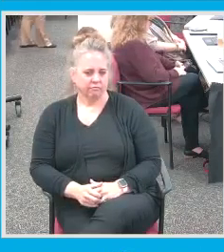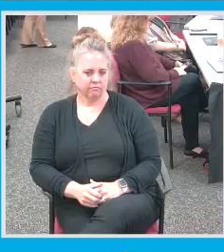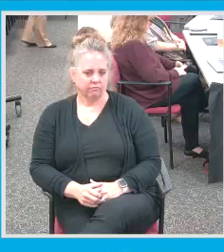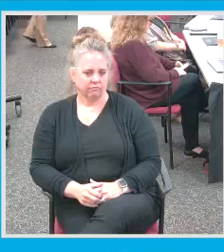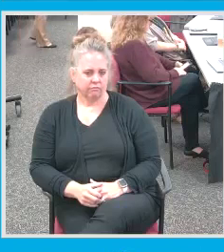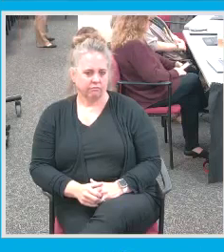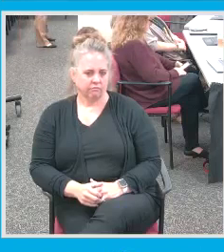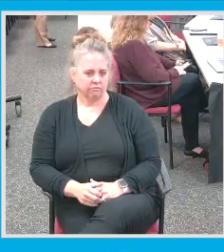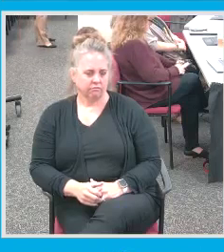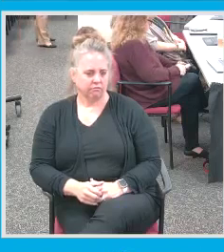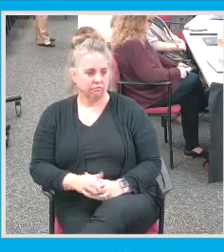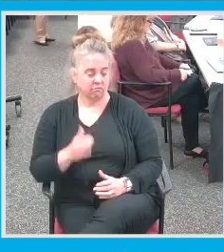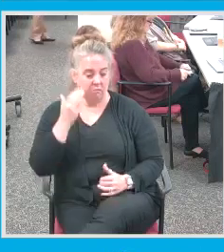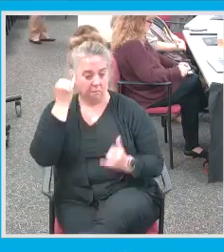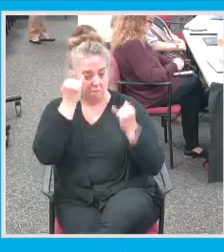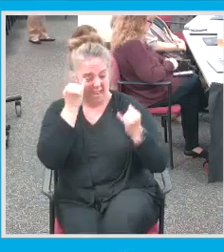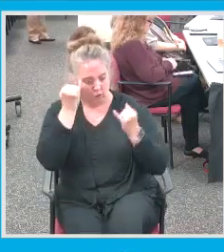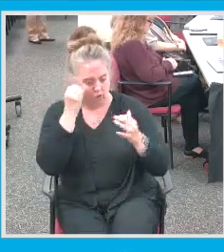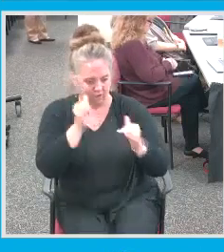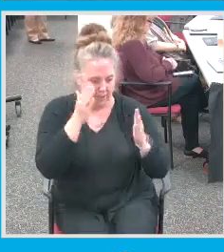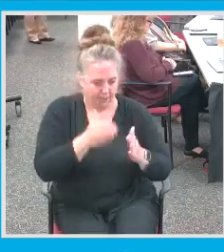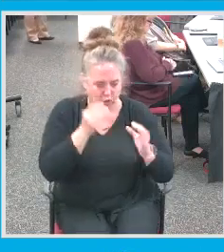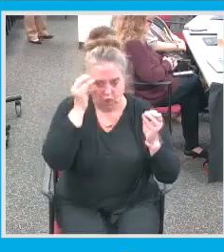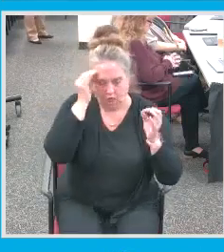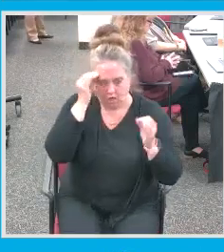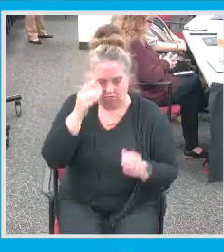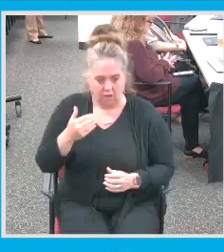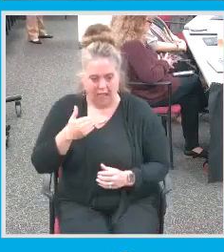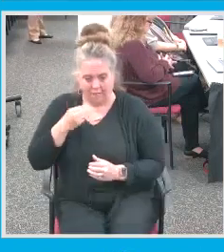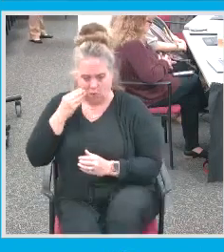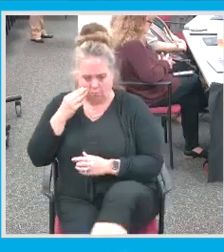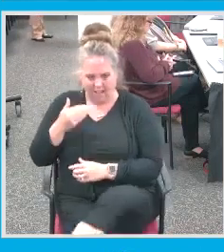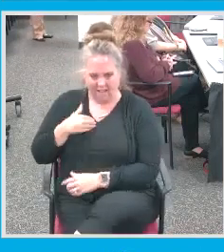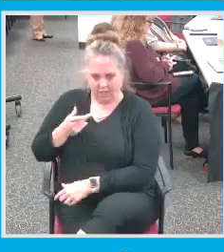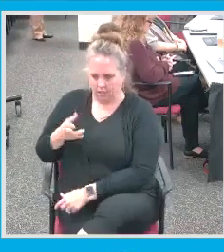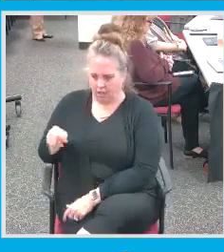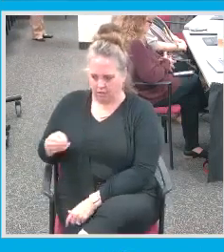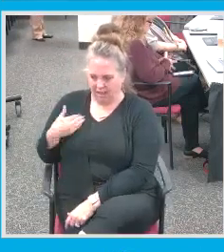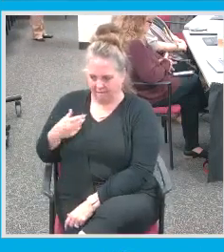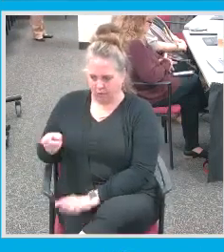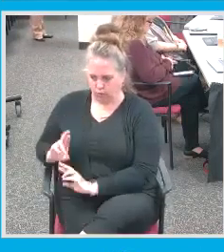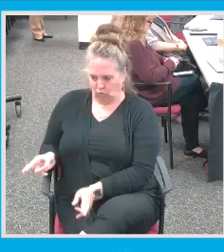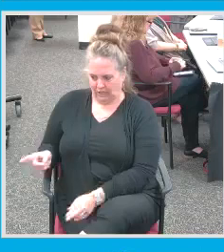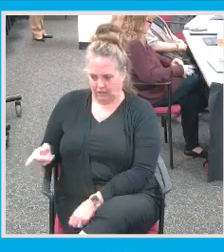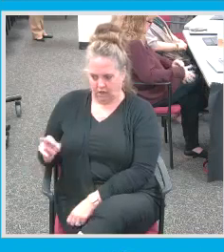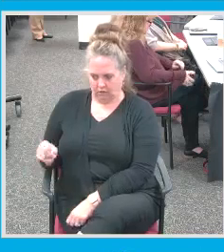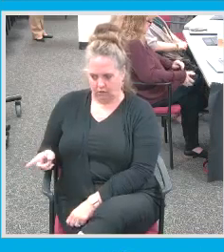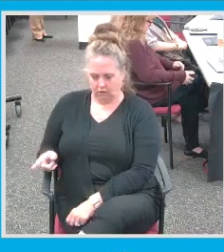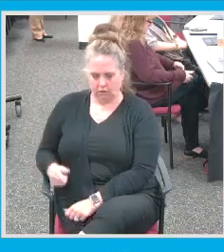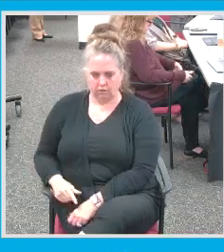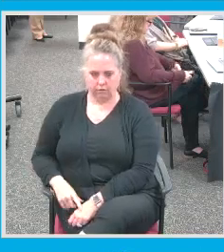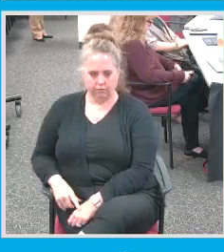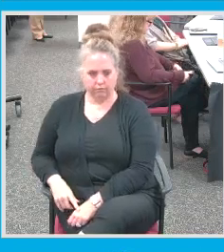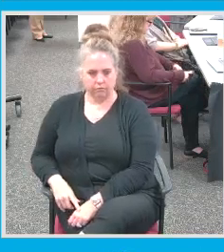just readily available. And they start to have those thoughts of suicide. The thought of, I don't